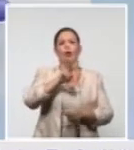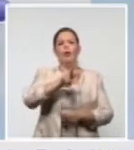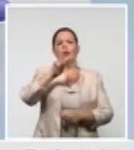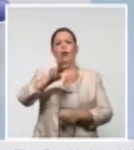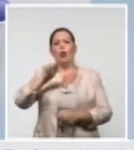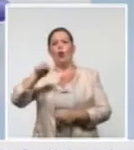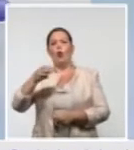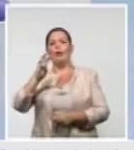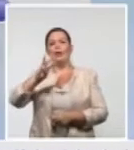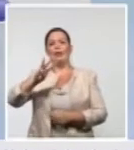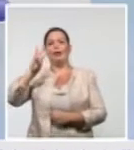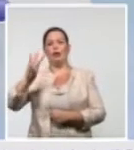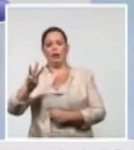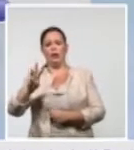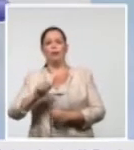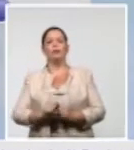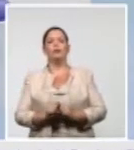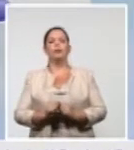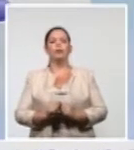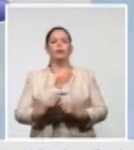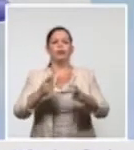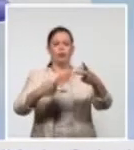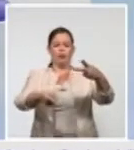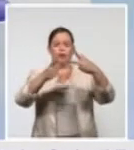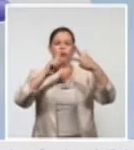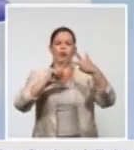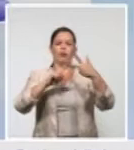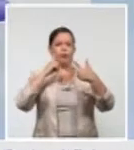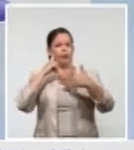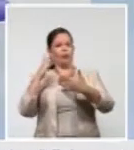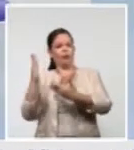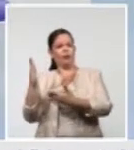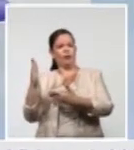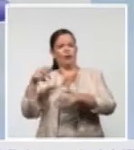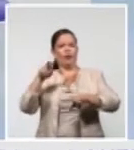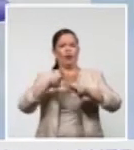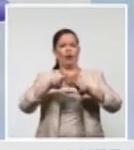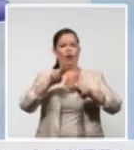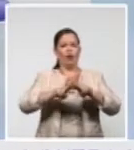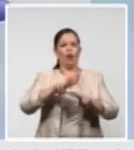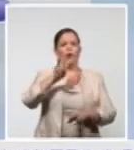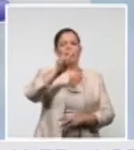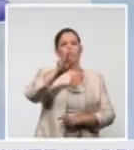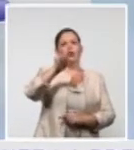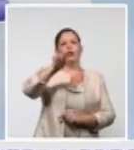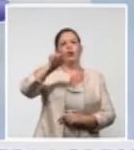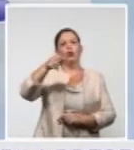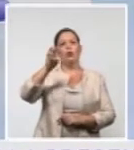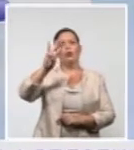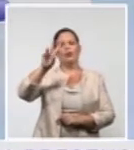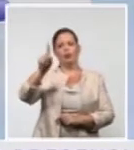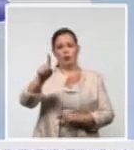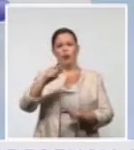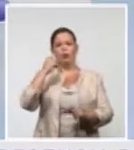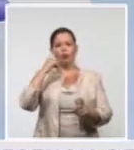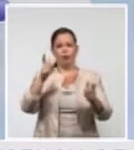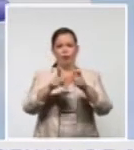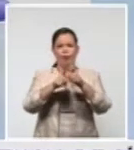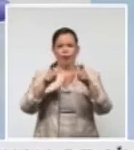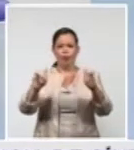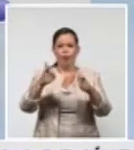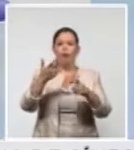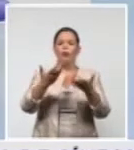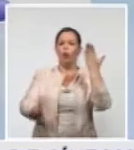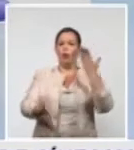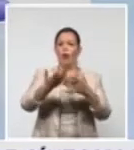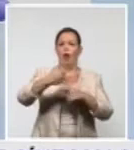per 100,000 inhabitants rate over the last 15 days, registering